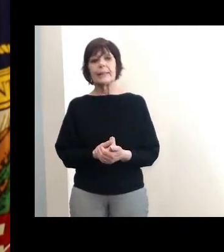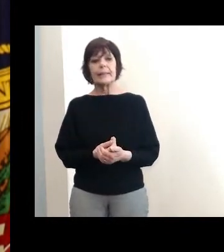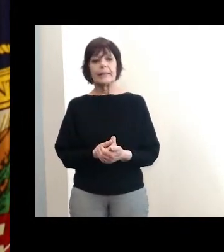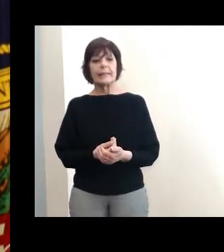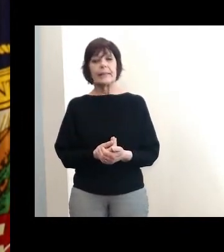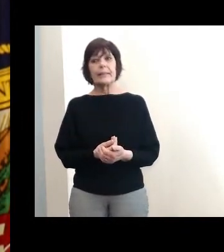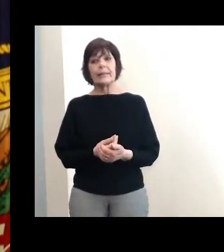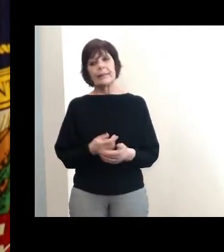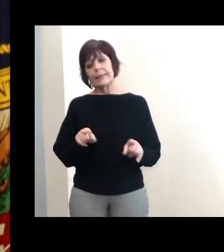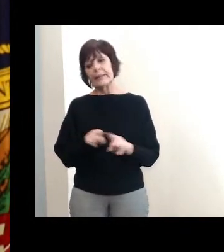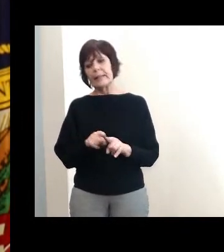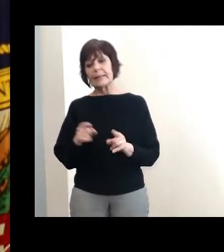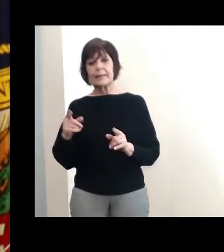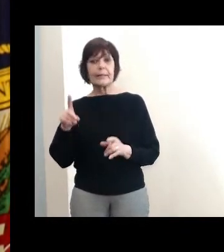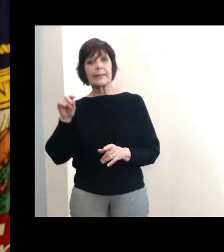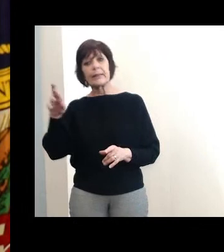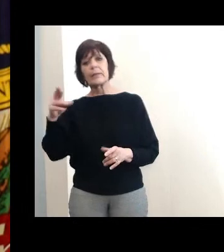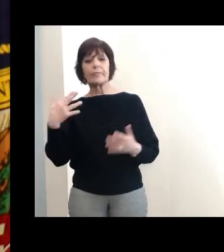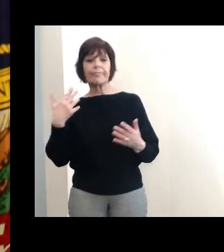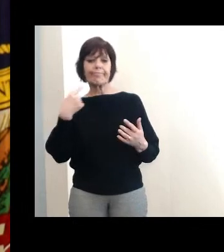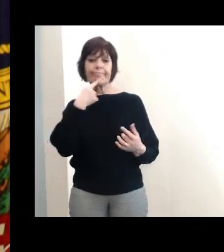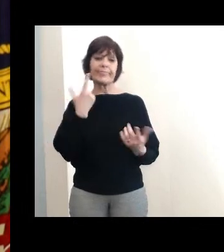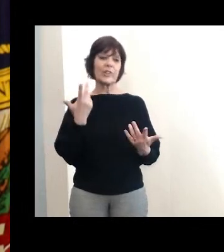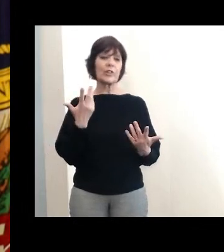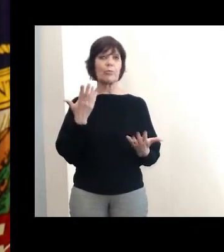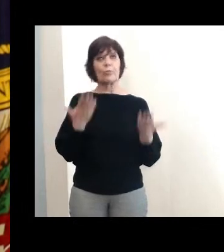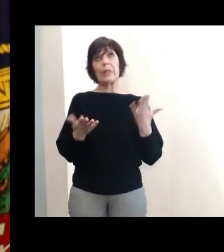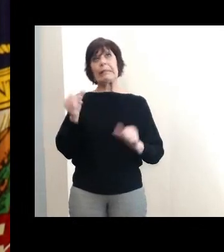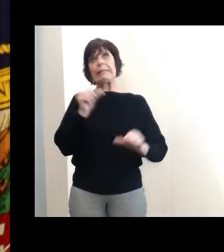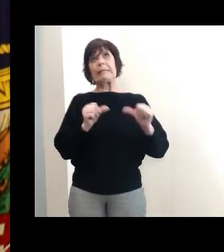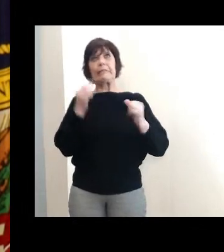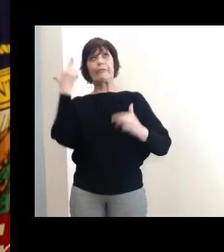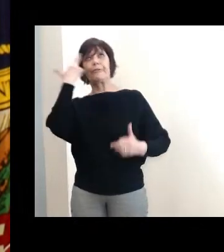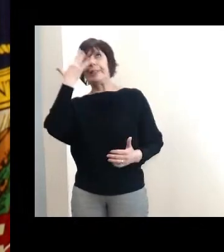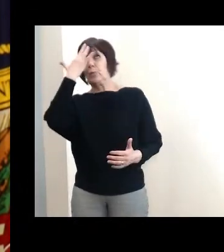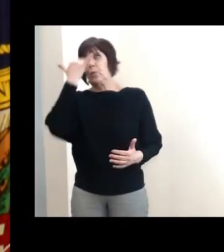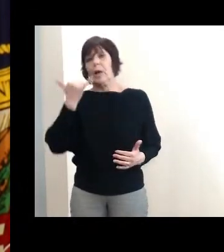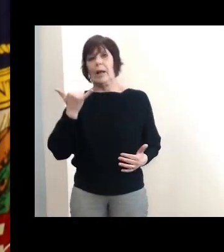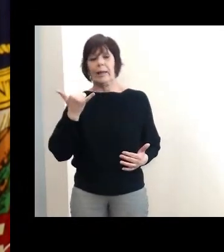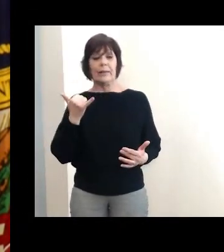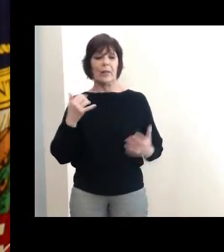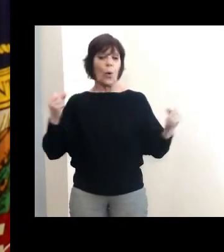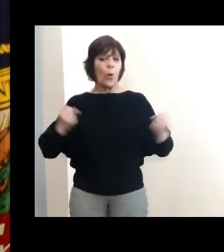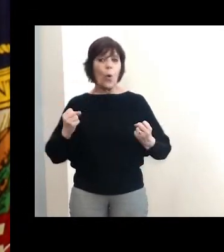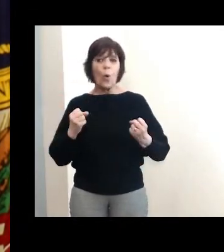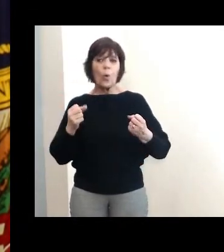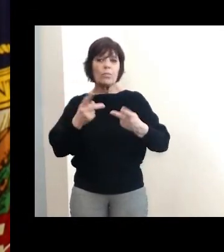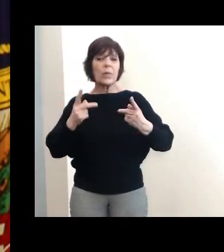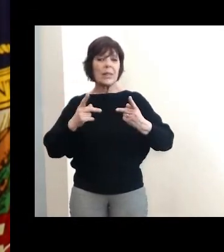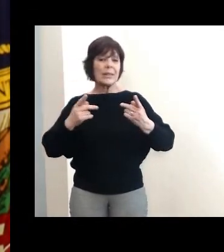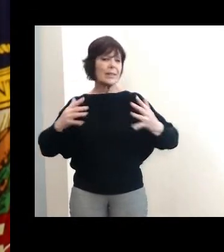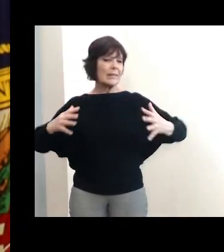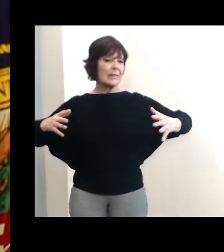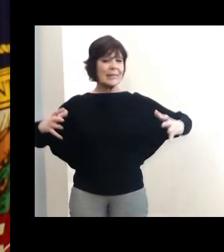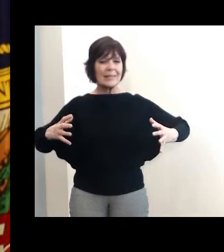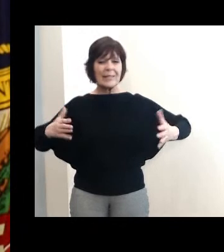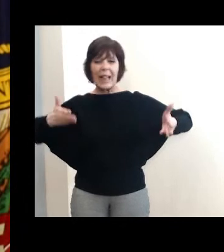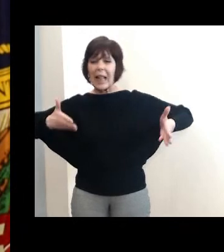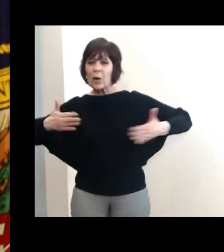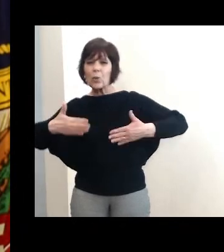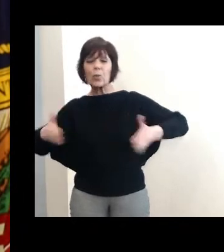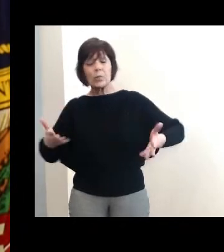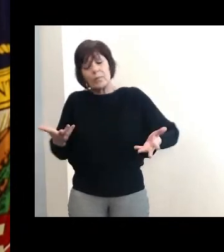doctor noted, there's probably a scientific reason why, just because of the cold facilities and the tight quarters with locker